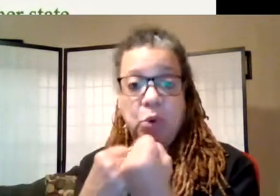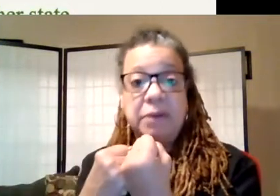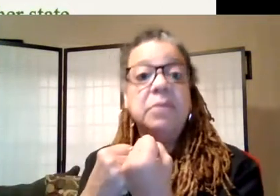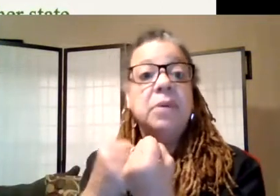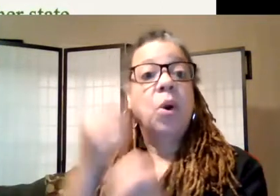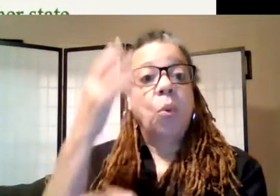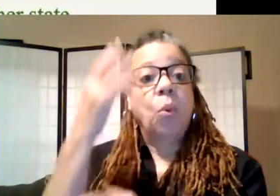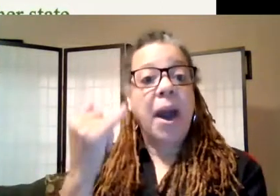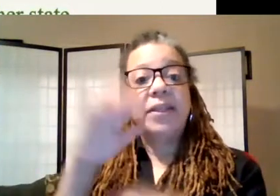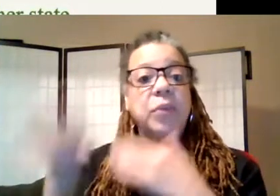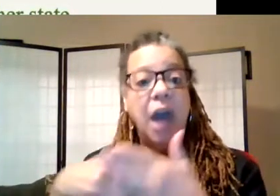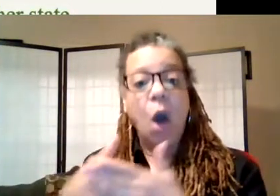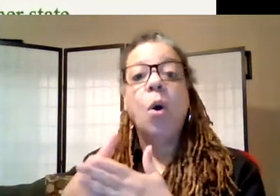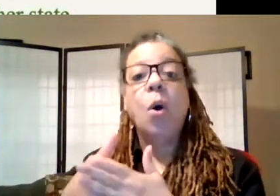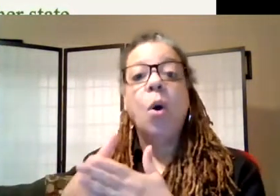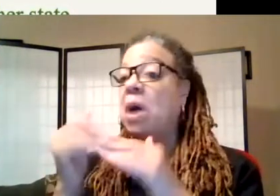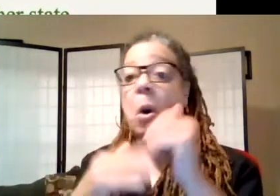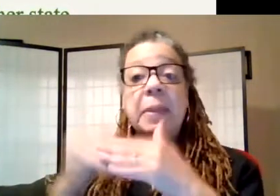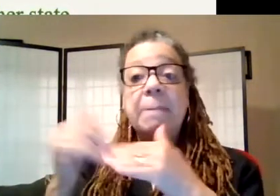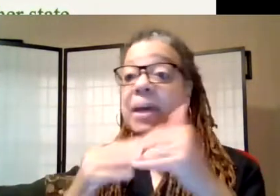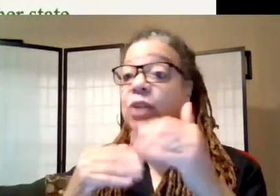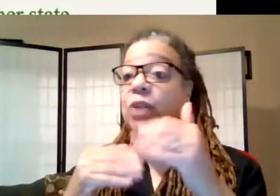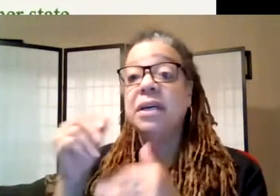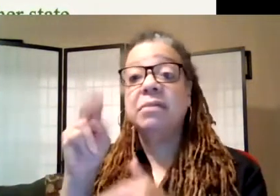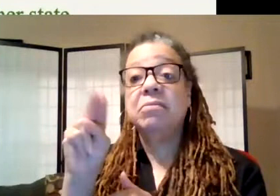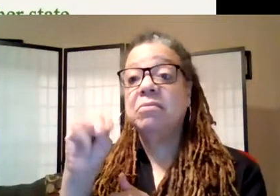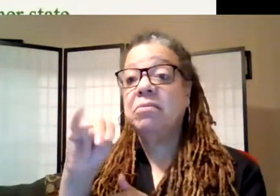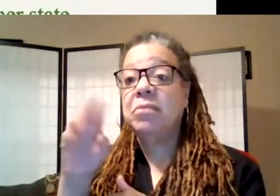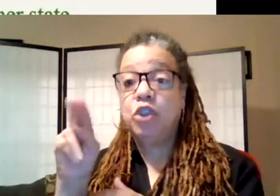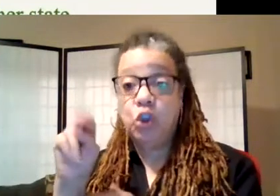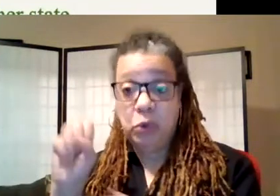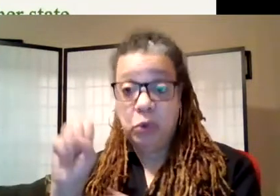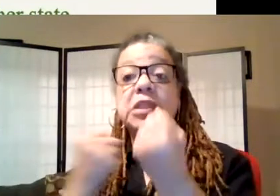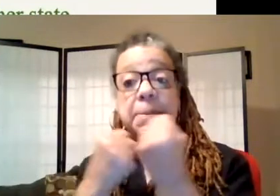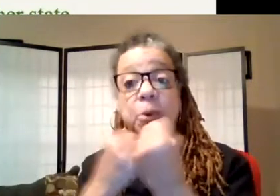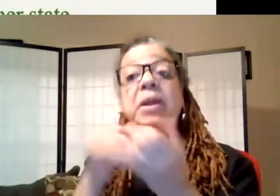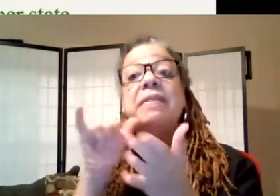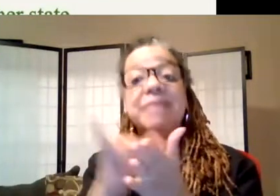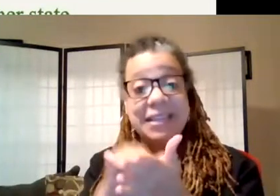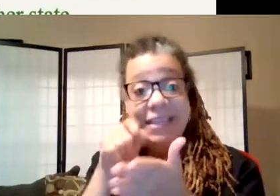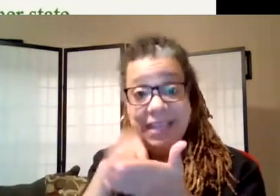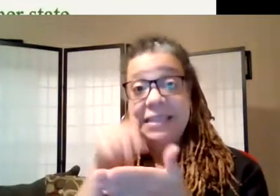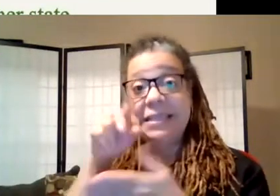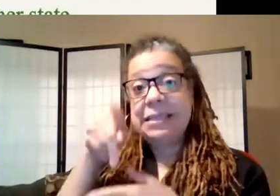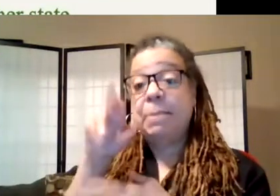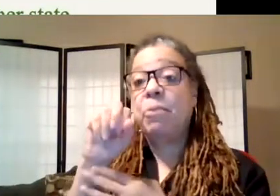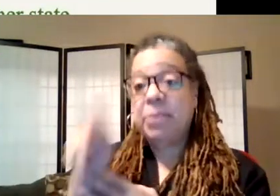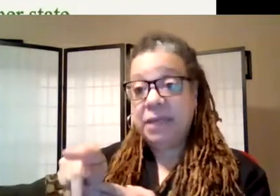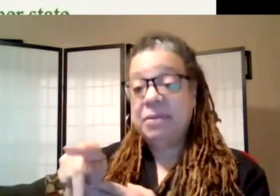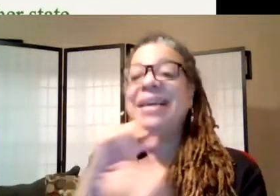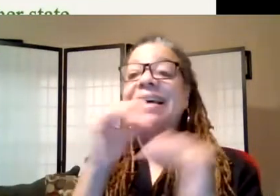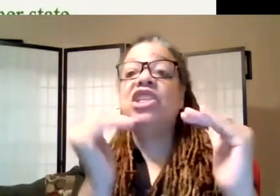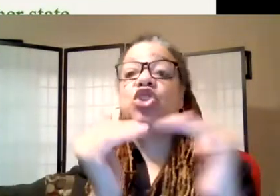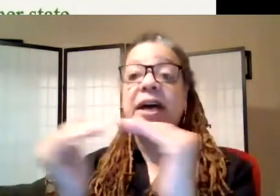of the building trades of the state of California are all united in support for this? Because this creates that just transition that so